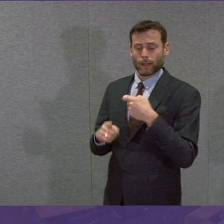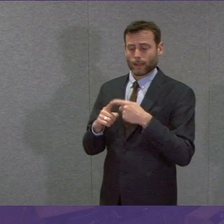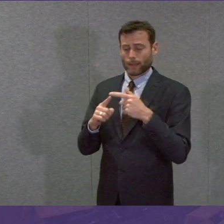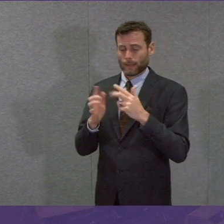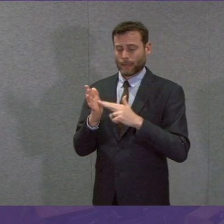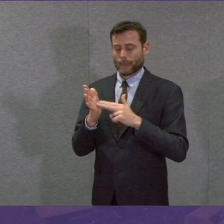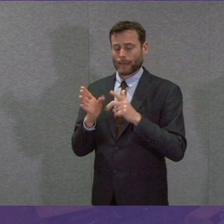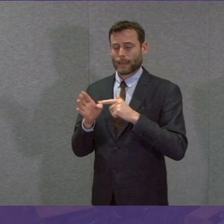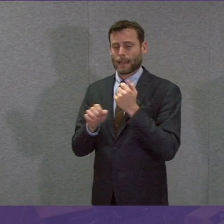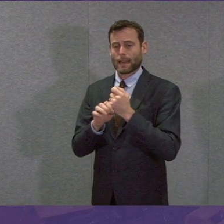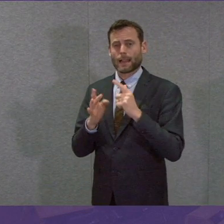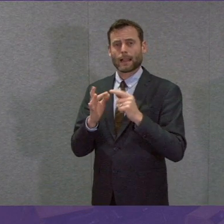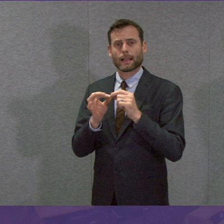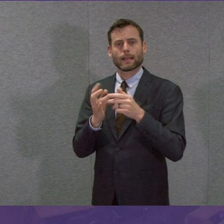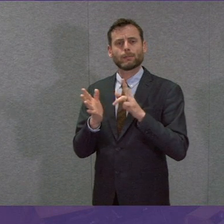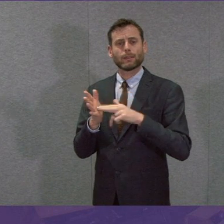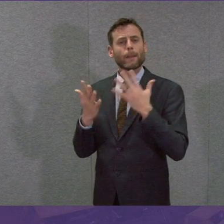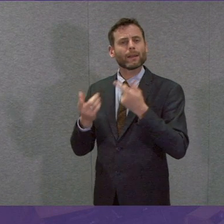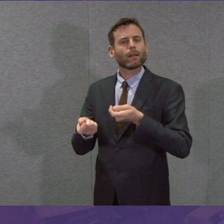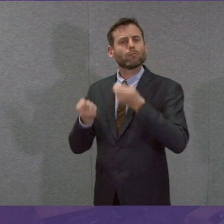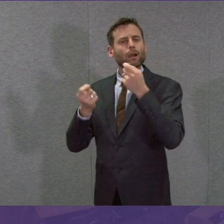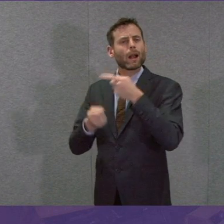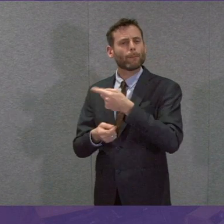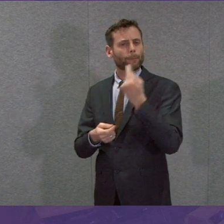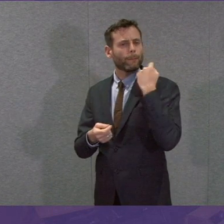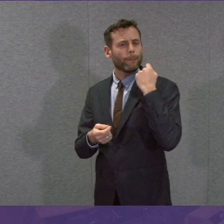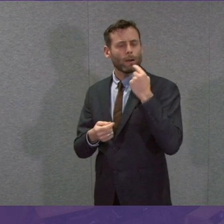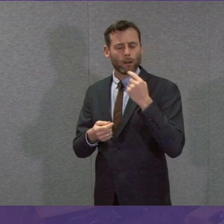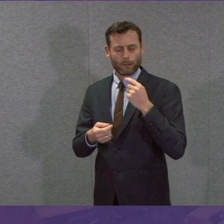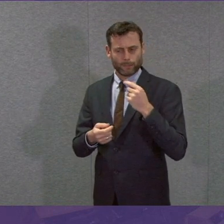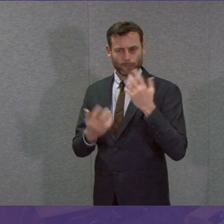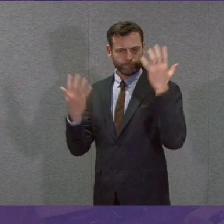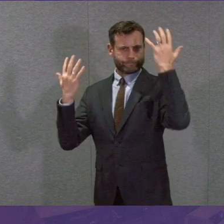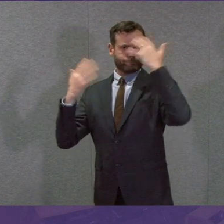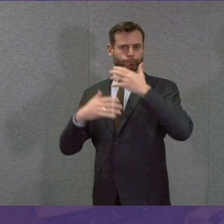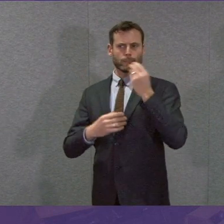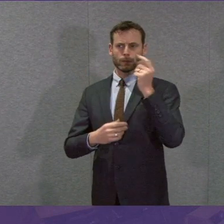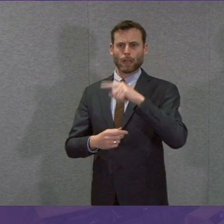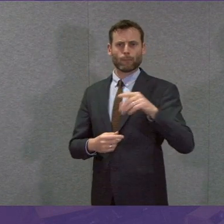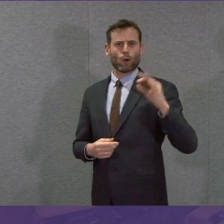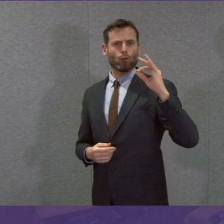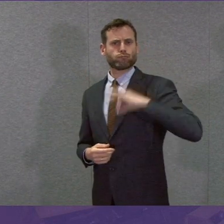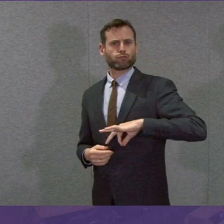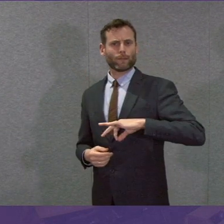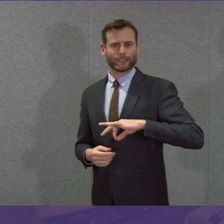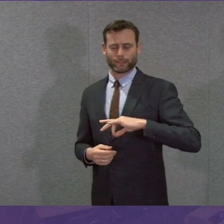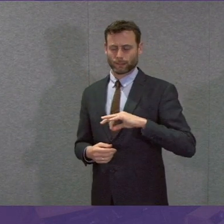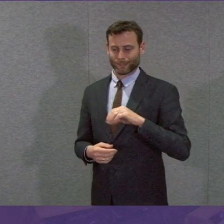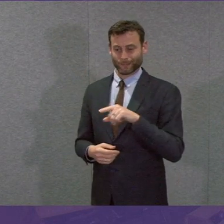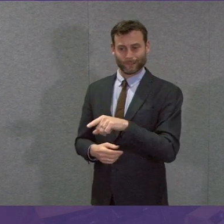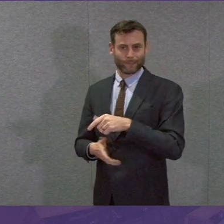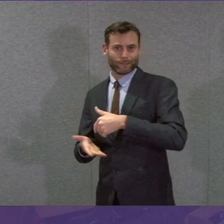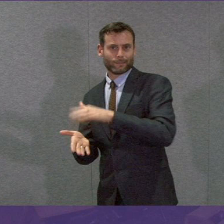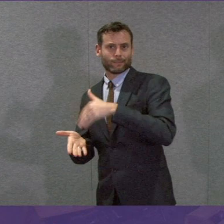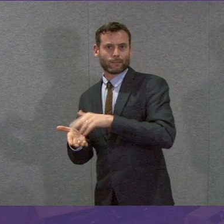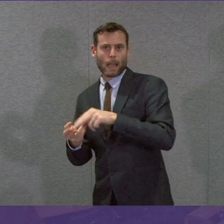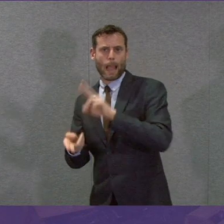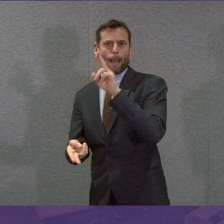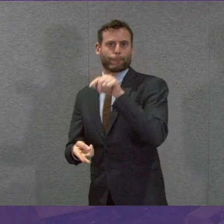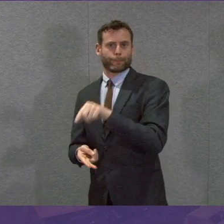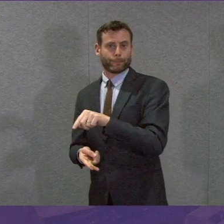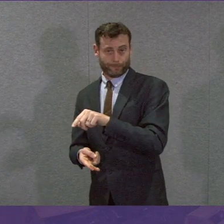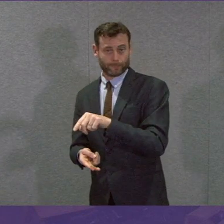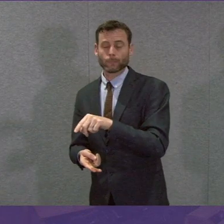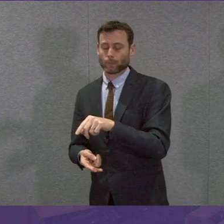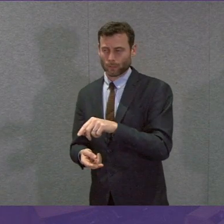an issue about a particular product earlier in the week. I think all of us, our constituents, will be telling us about circumstances in which they are in which